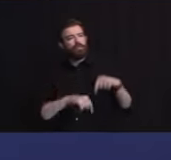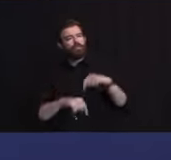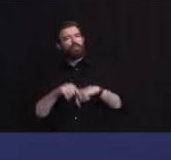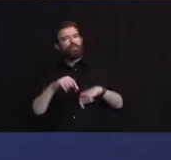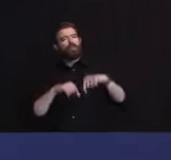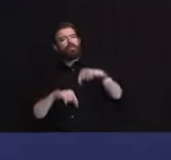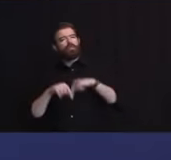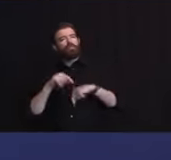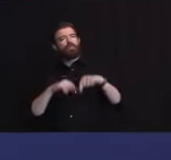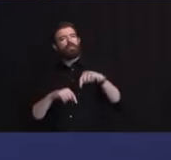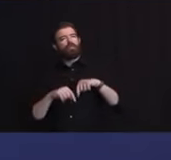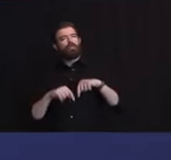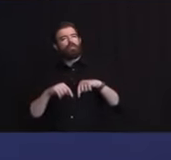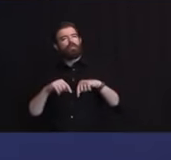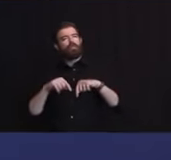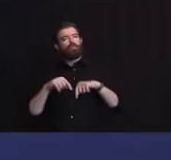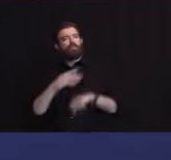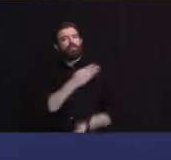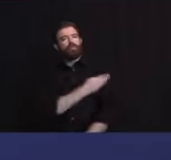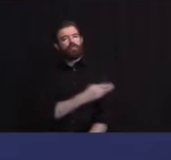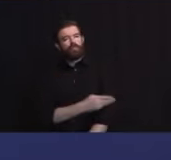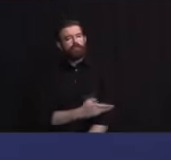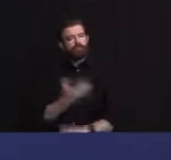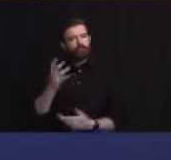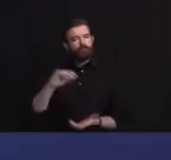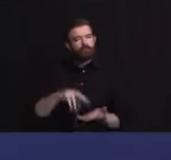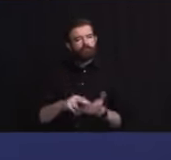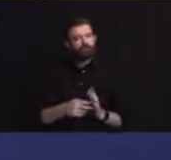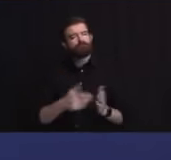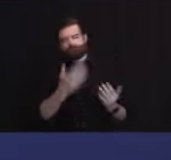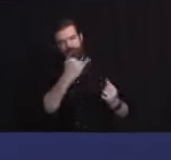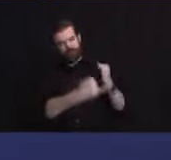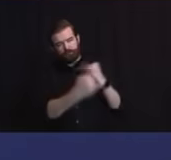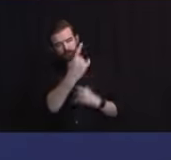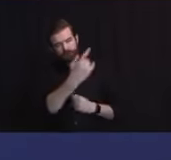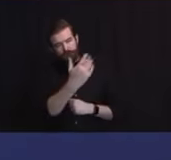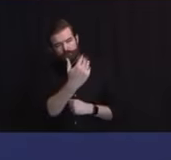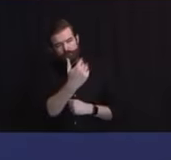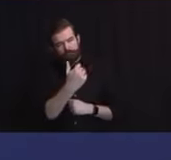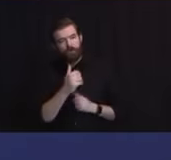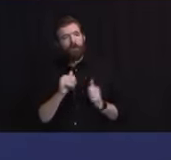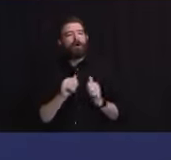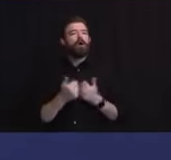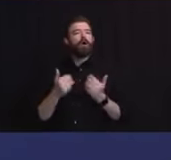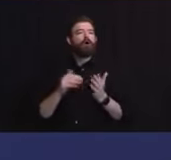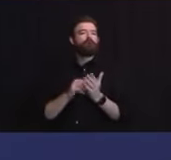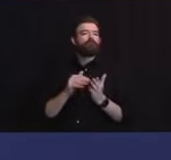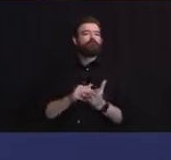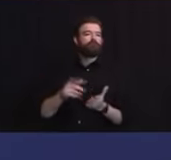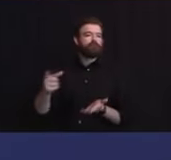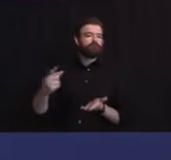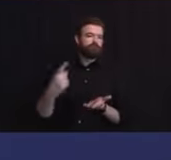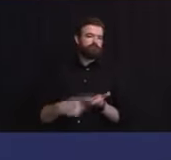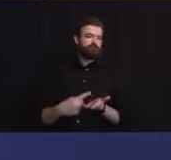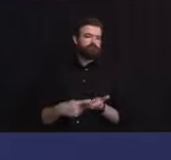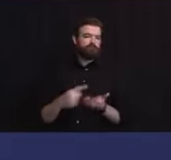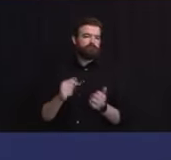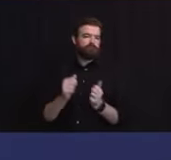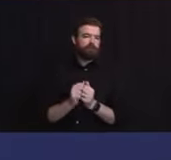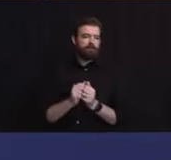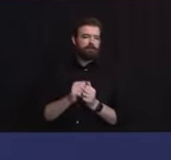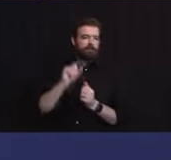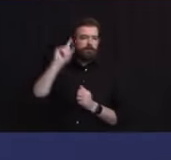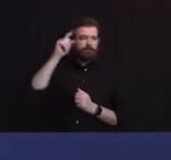For Dr. Lifshitz. Last one, if you could, Alex. How often do you brief the governor on these numbers, and how much input do you have in reopening